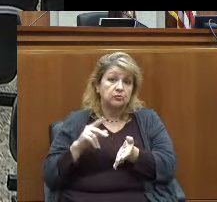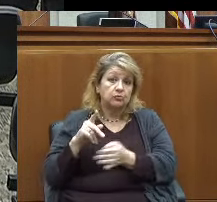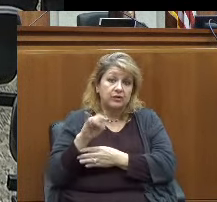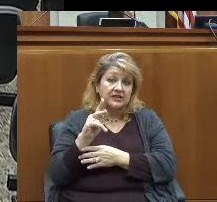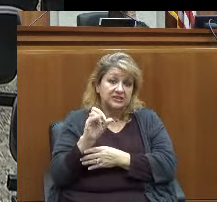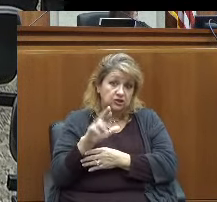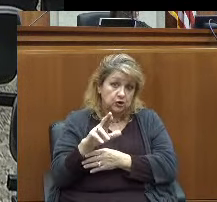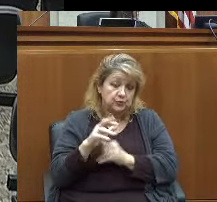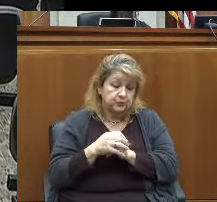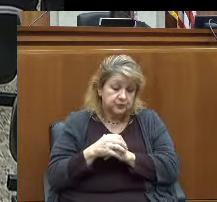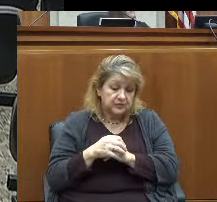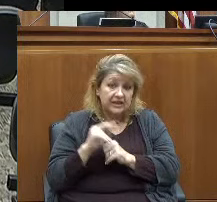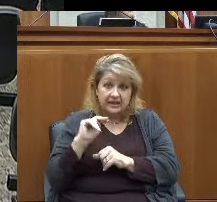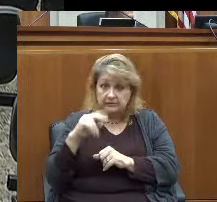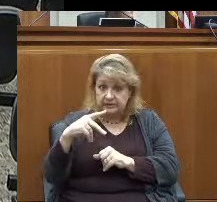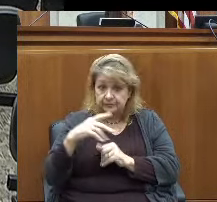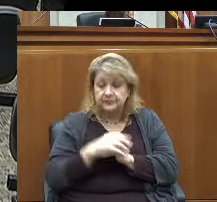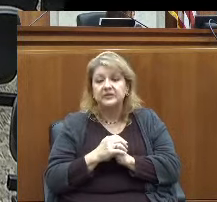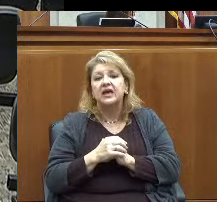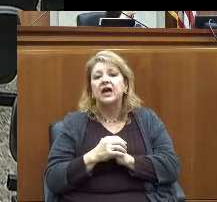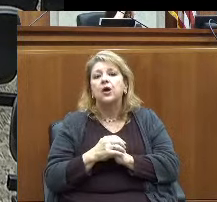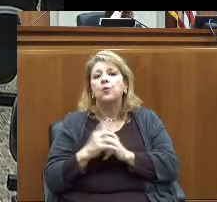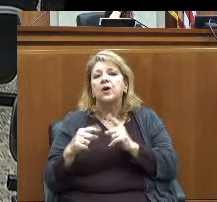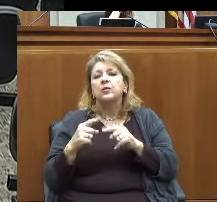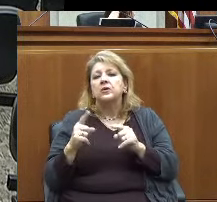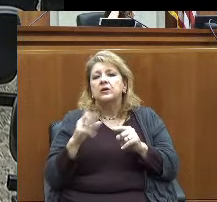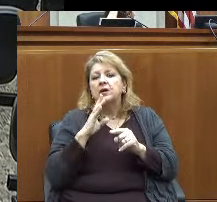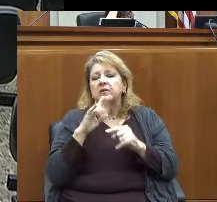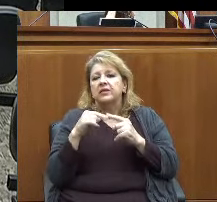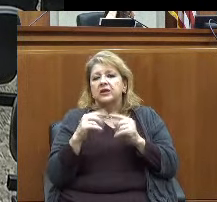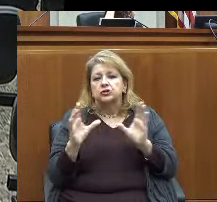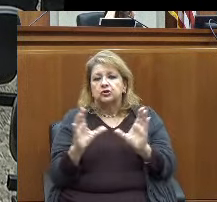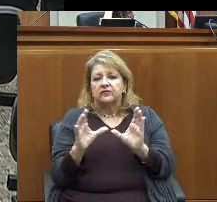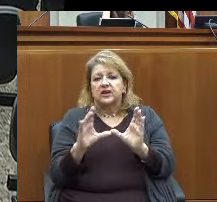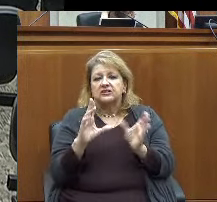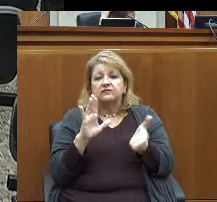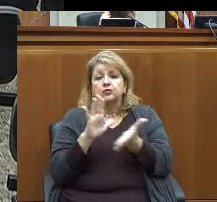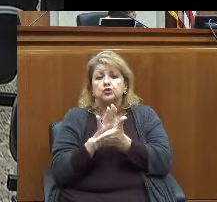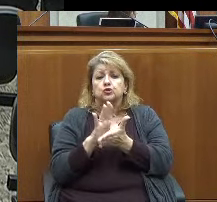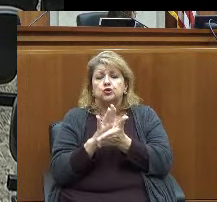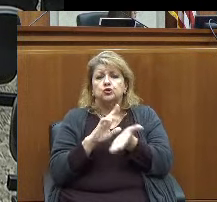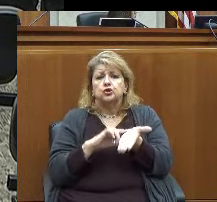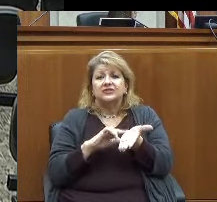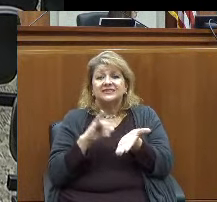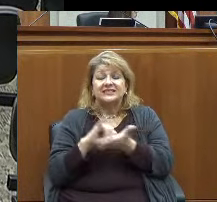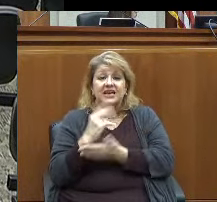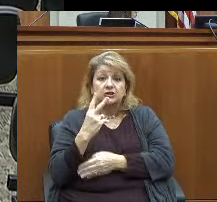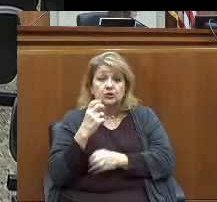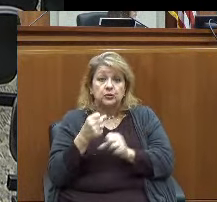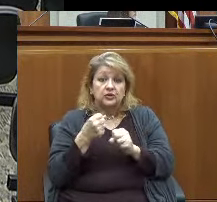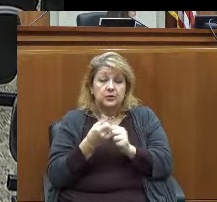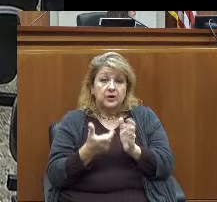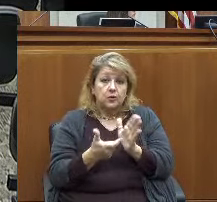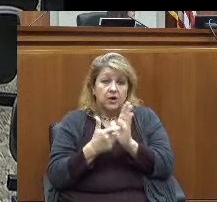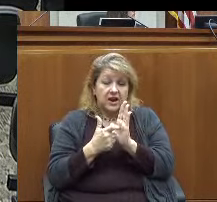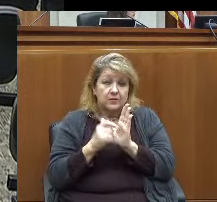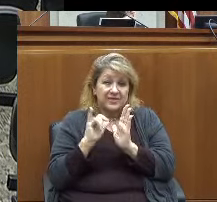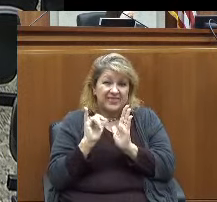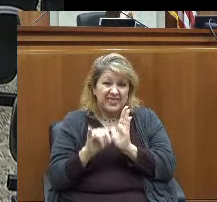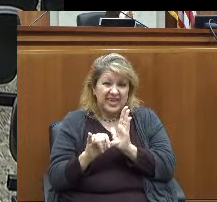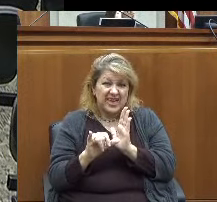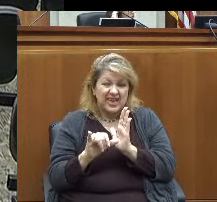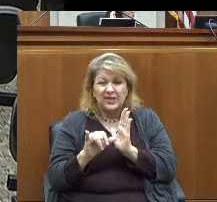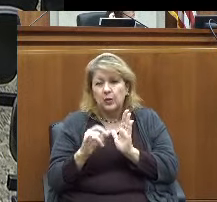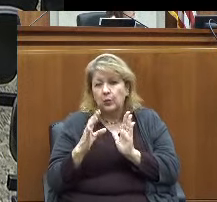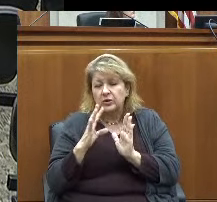talk about the certification for school nurses, that 2-year requirement, that pretty much,